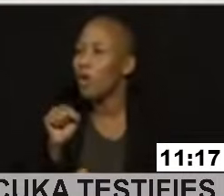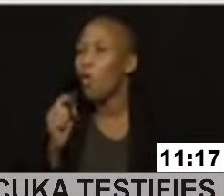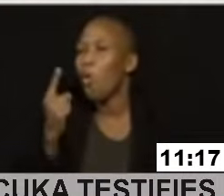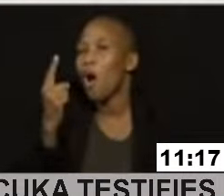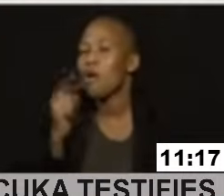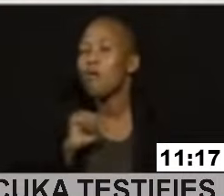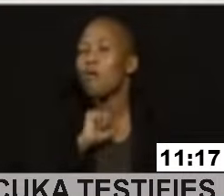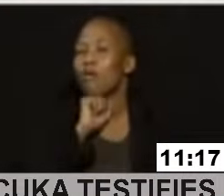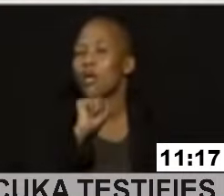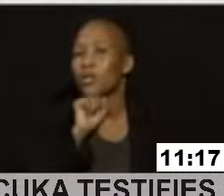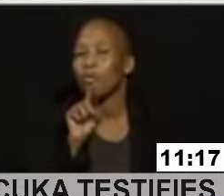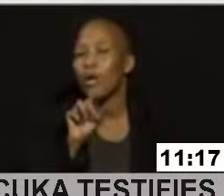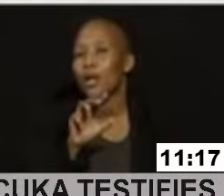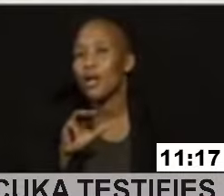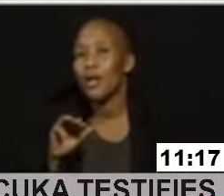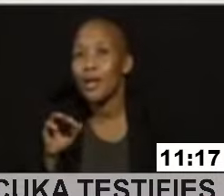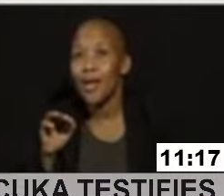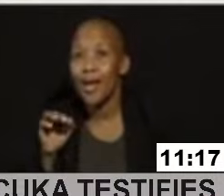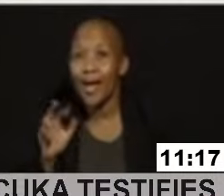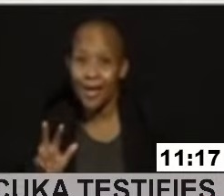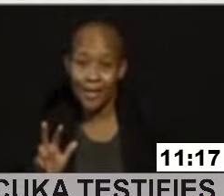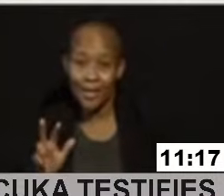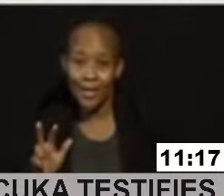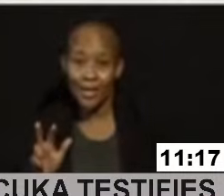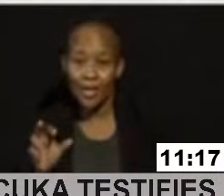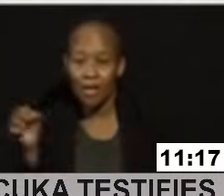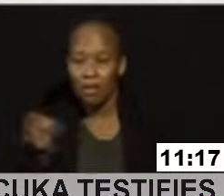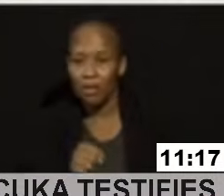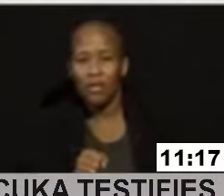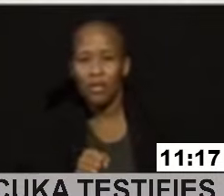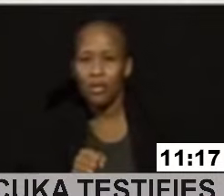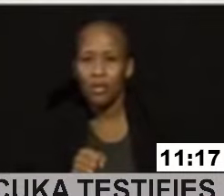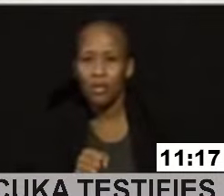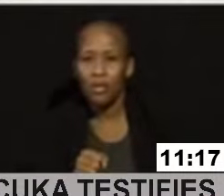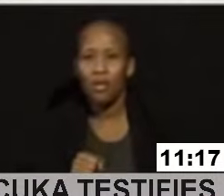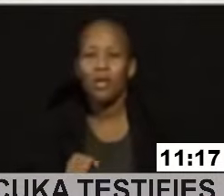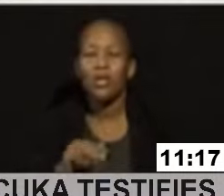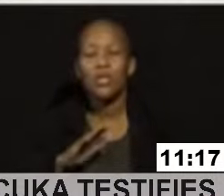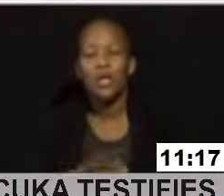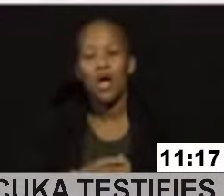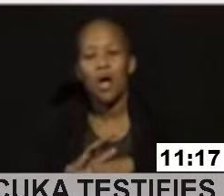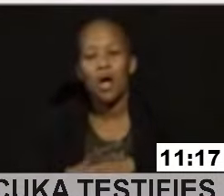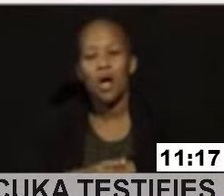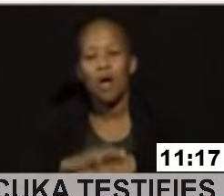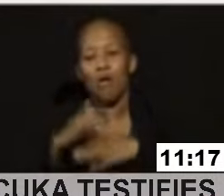August 1998, and when did your term of office end?